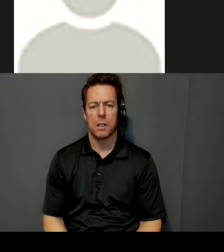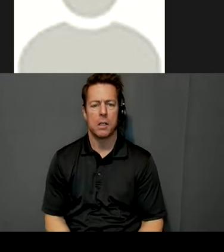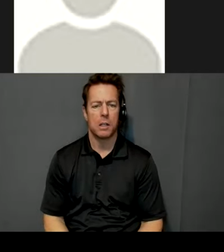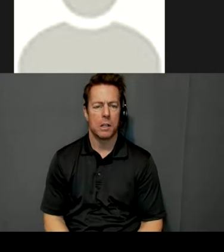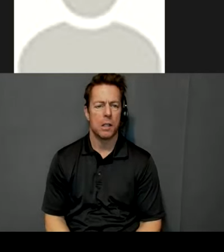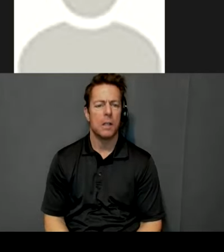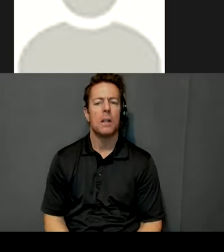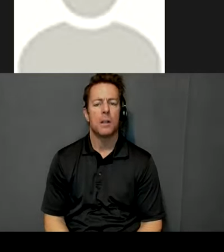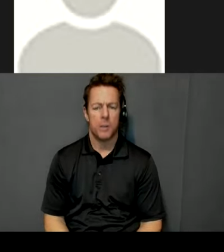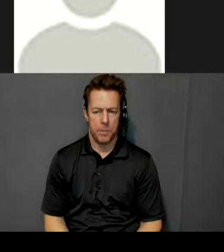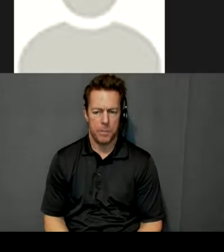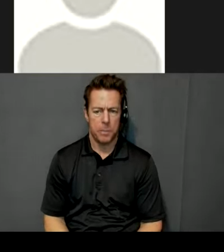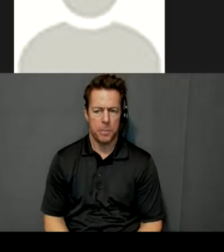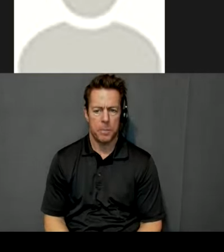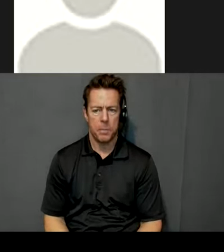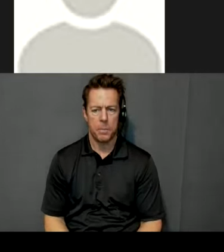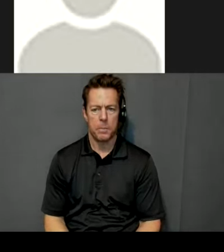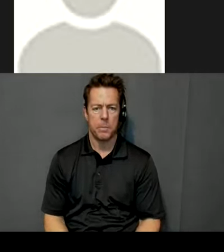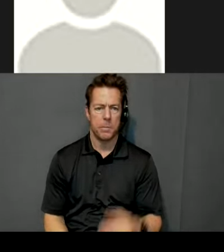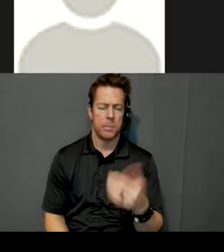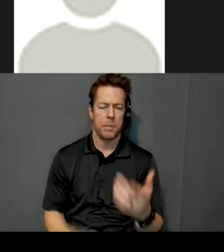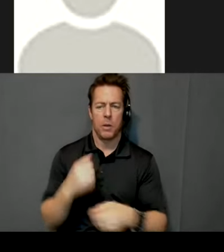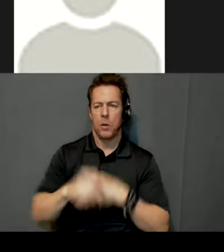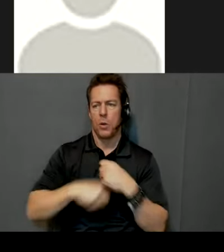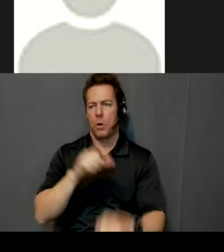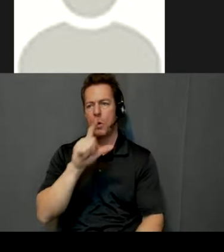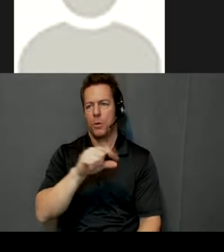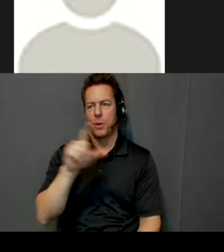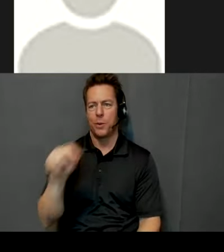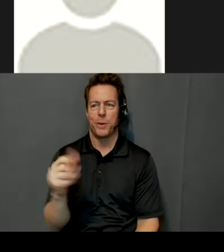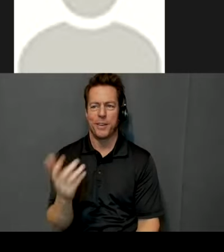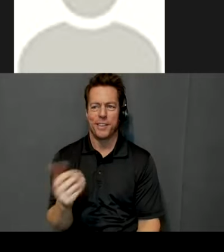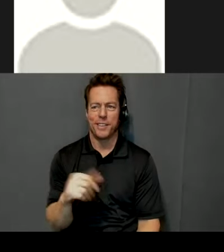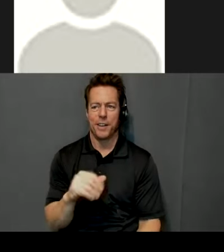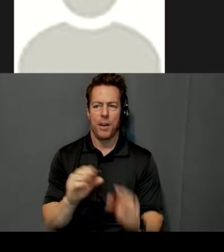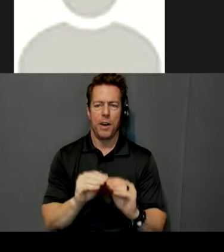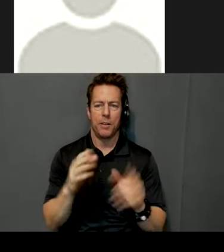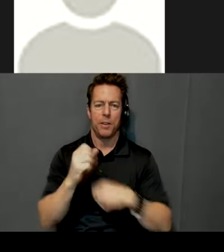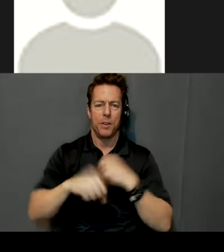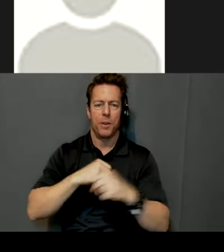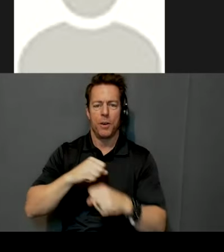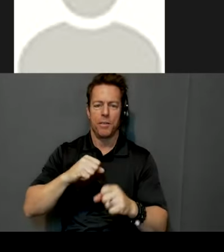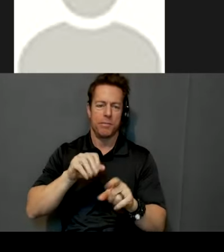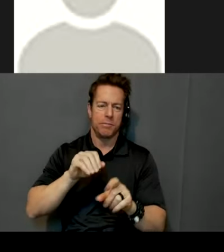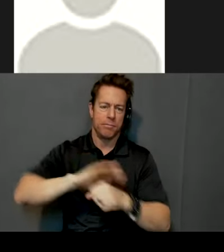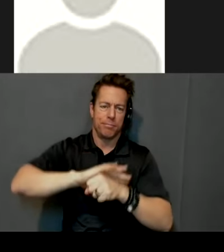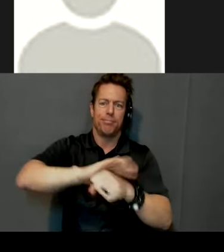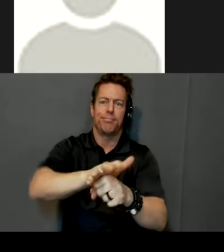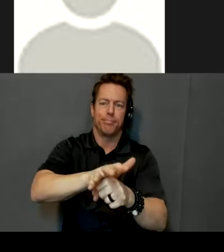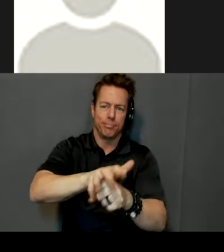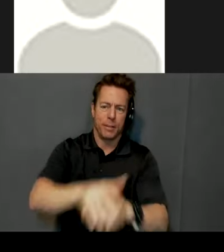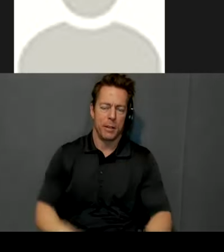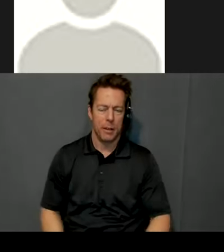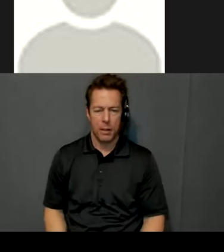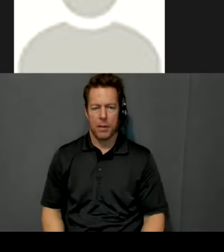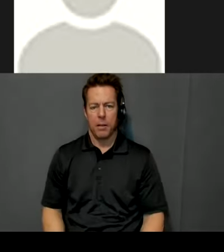Next slide brings you into 2020, which obviously is the year of the pandemic. And I lost